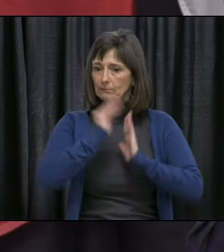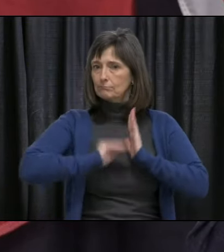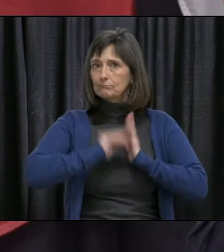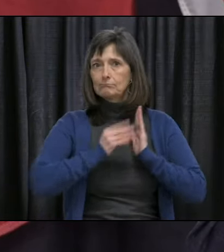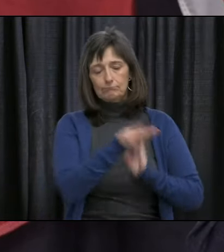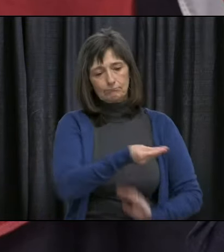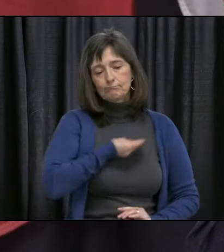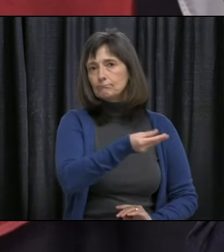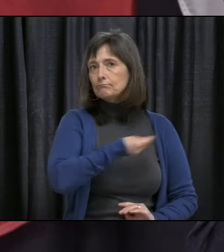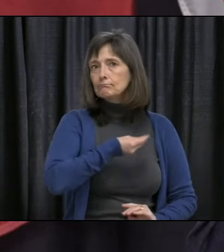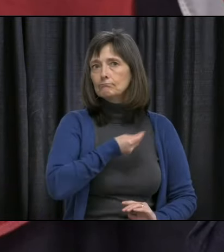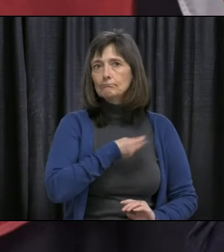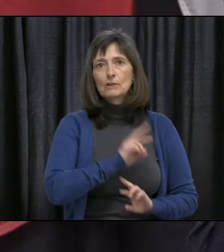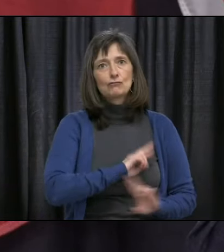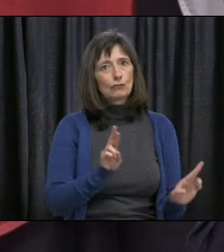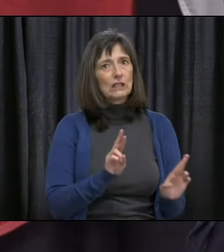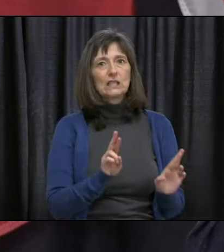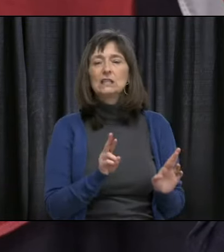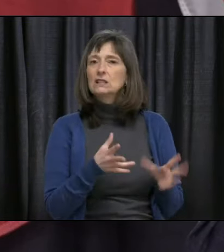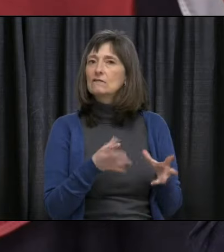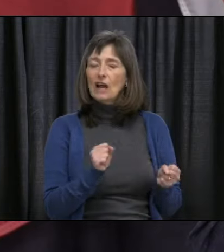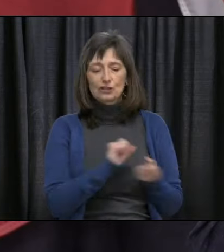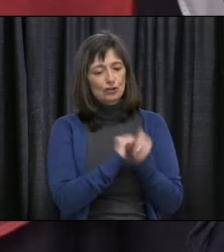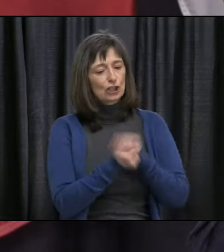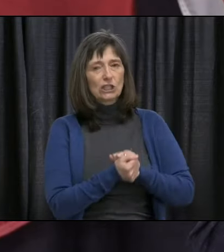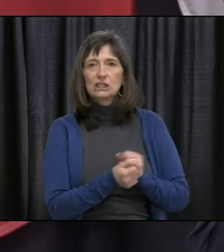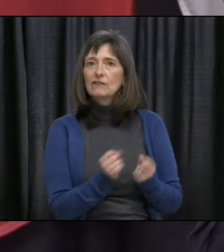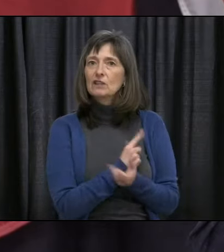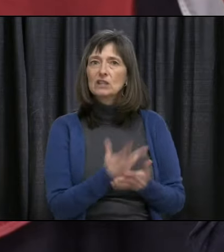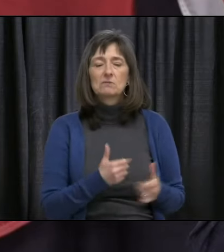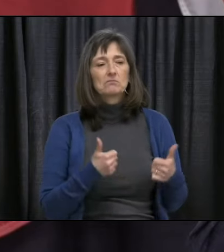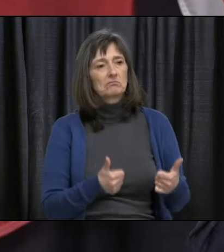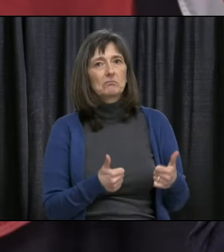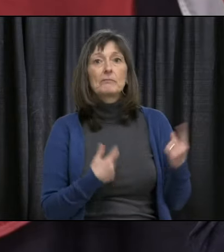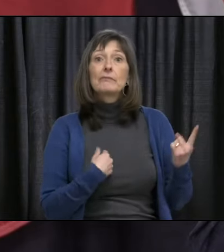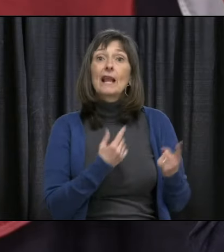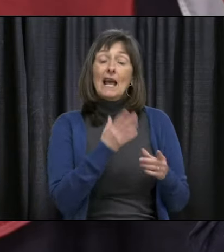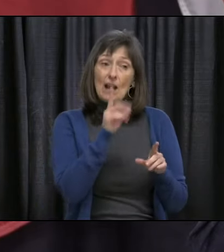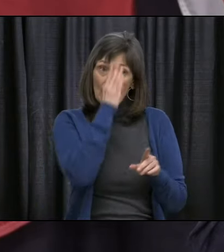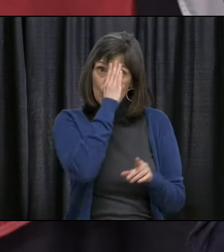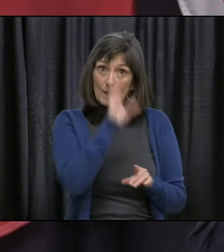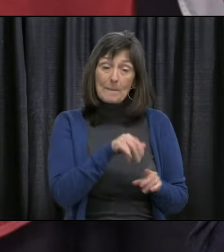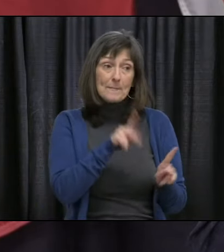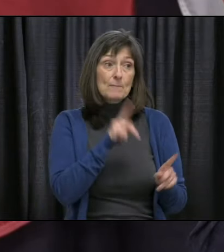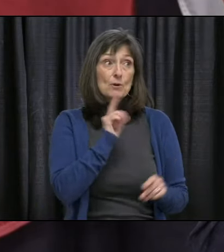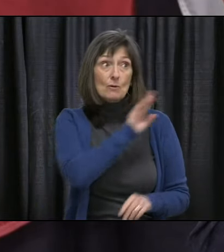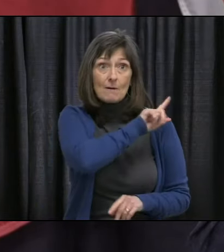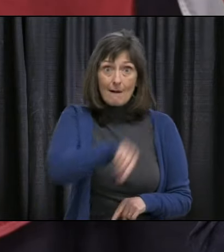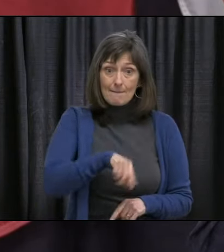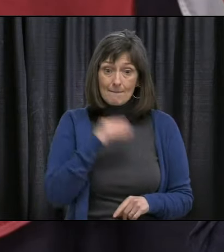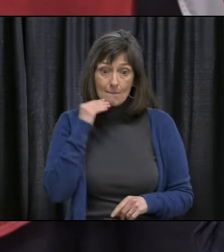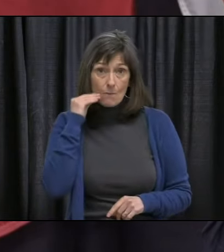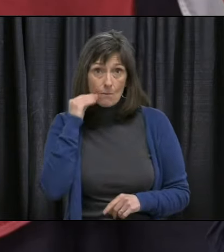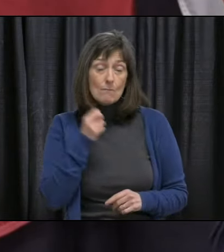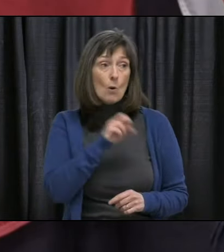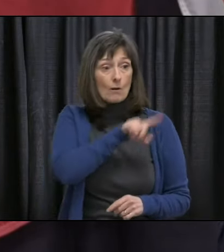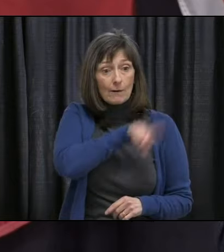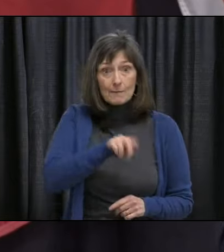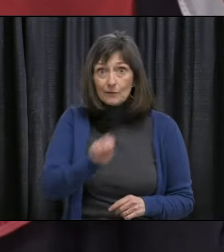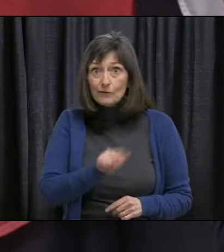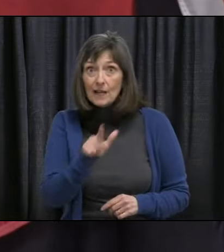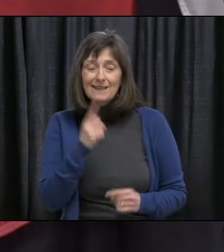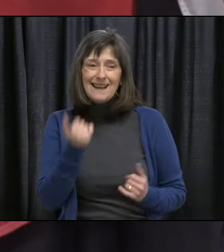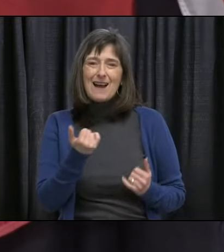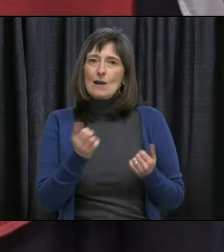hopefully those that that can come back to Newfoundland and Labrador with the proper paperwork, the exemption orders in place, they're able to do